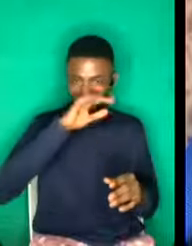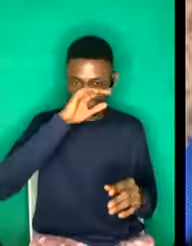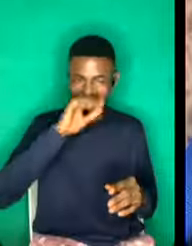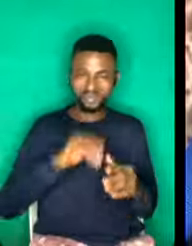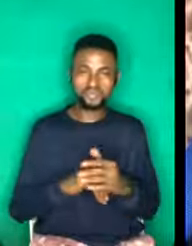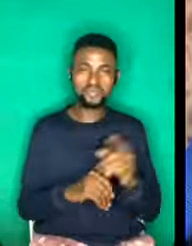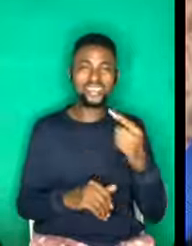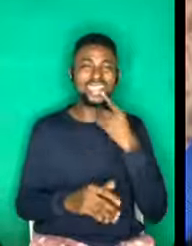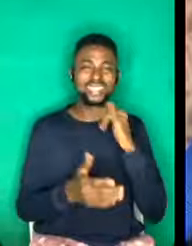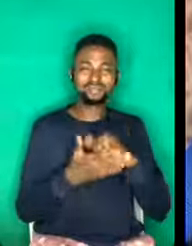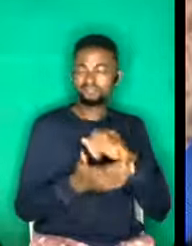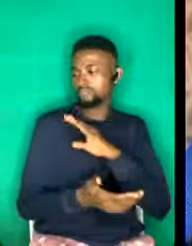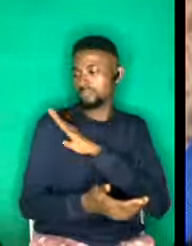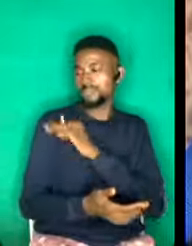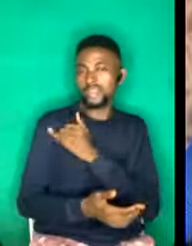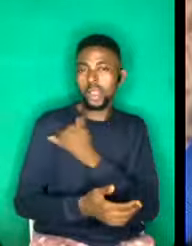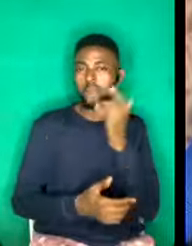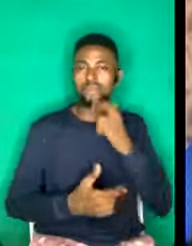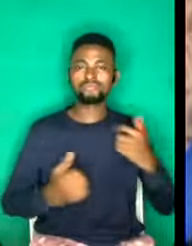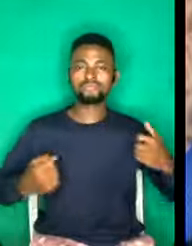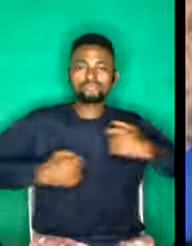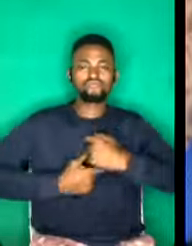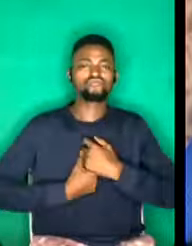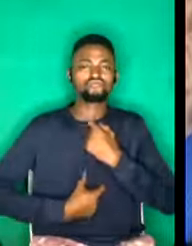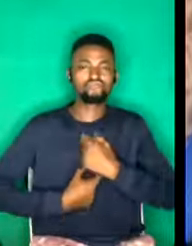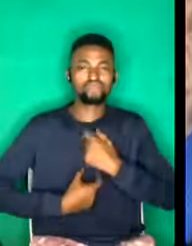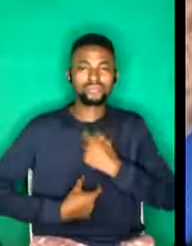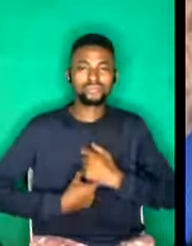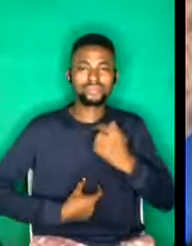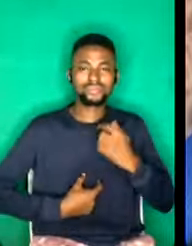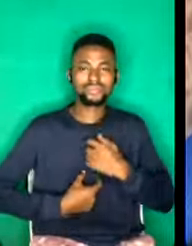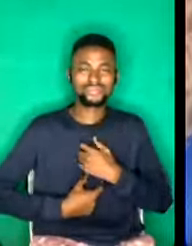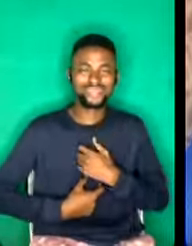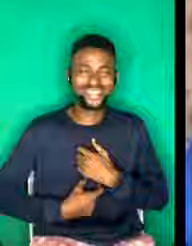goes suit. He will not wear this thing.